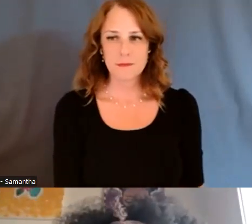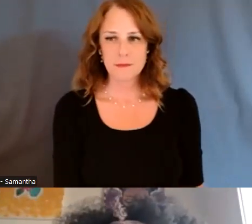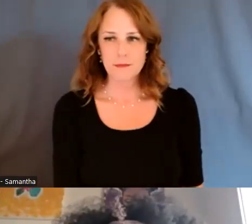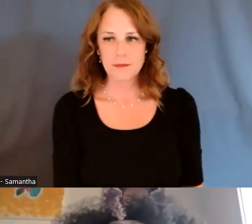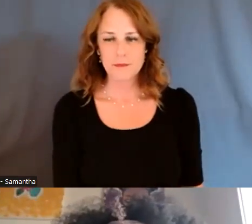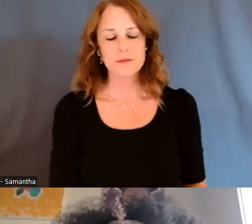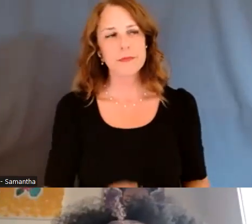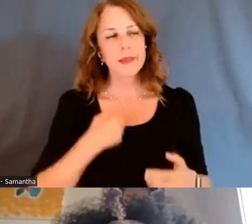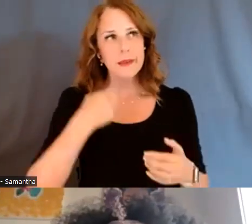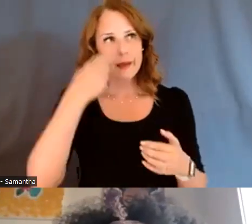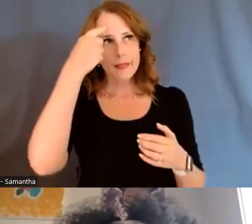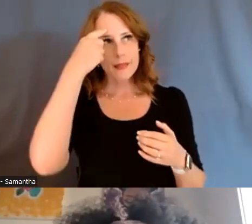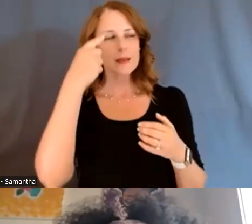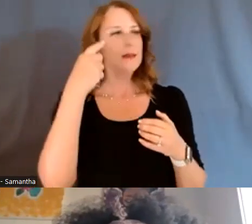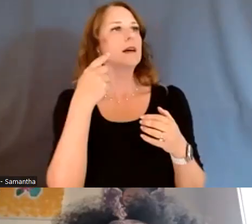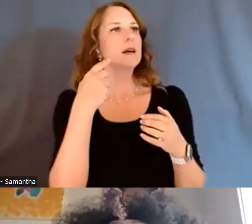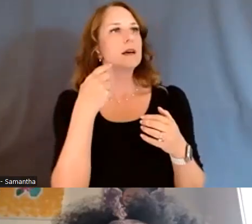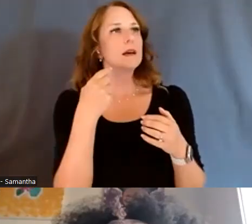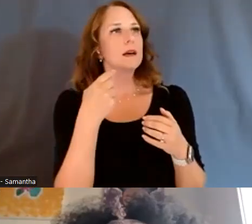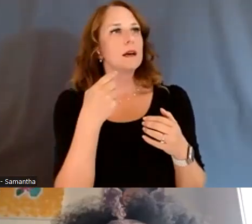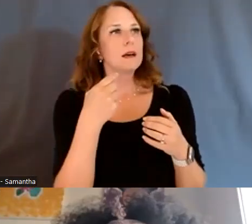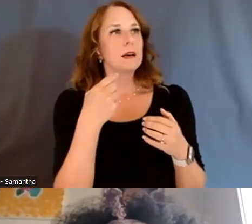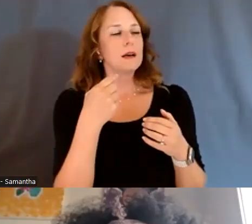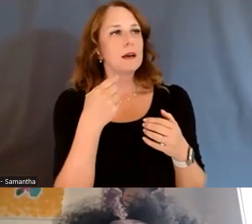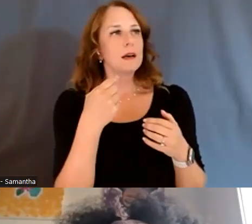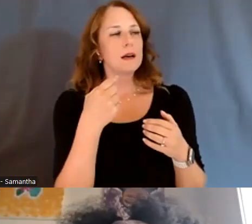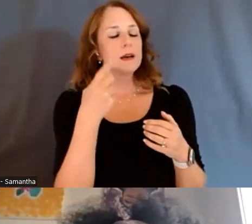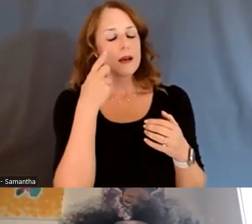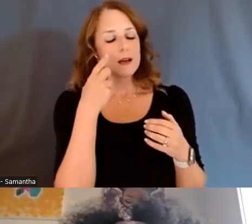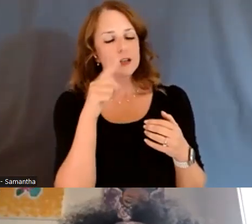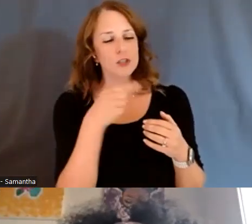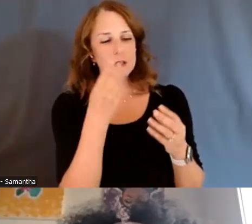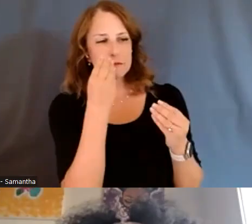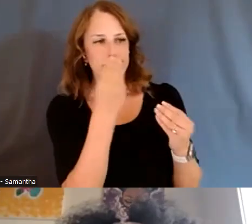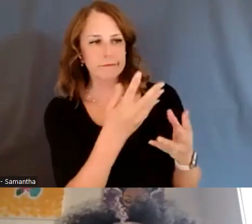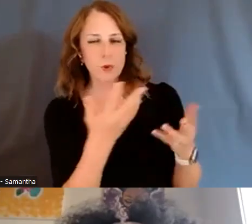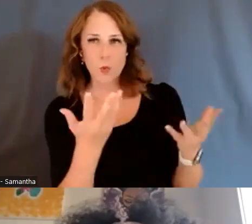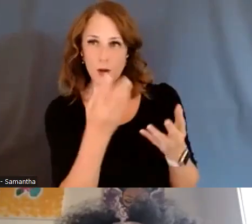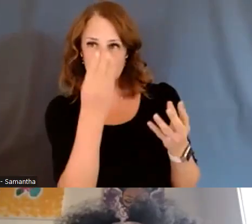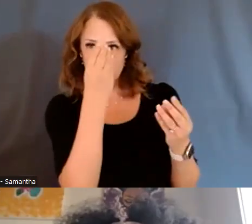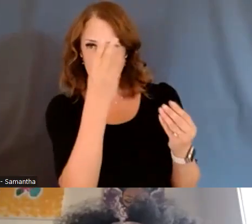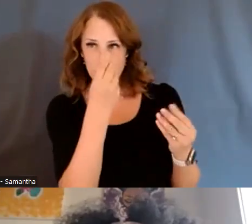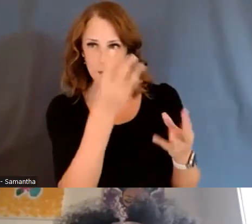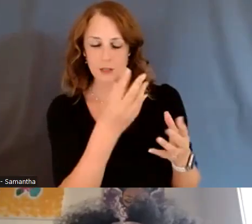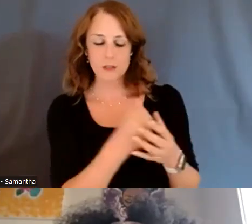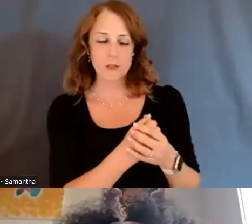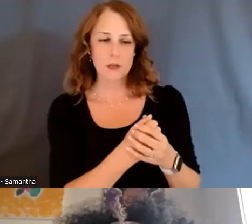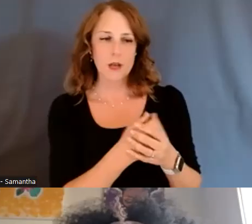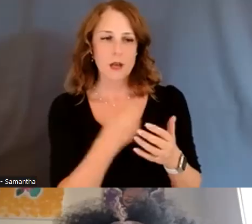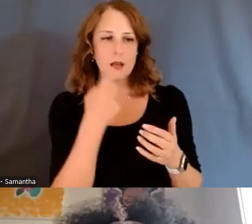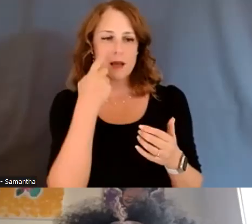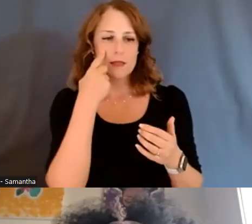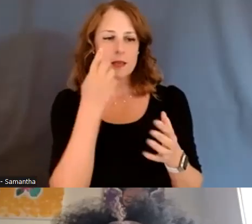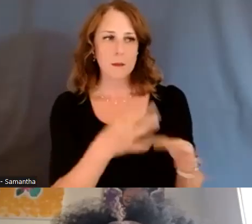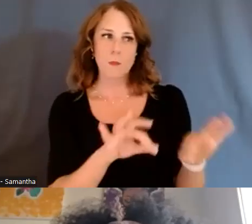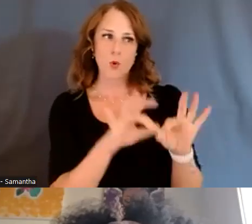I think a lot of these points were made, but just to know what the information is, I think it's most important in the